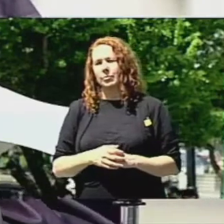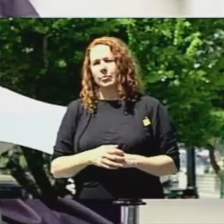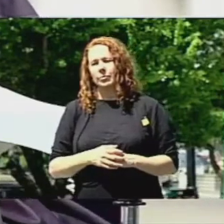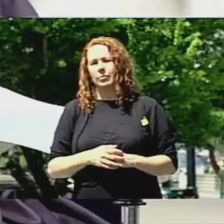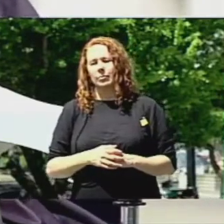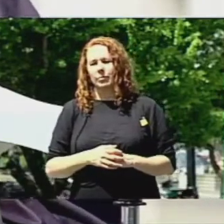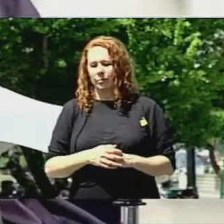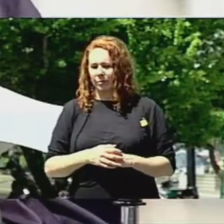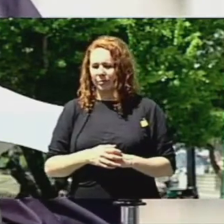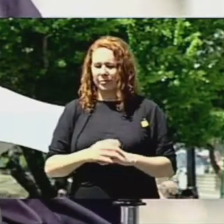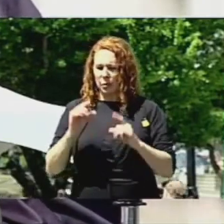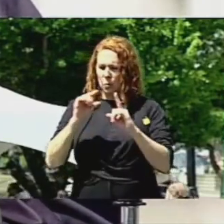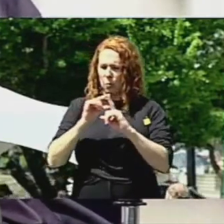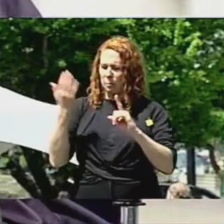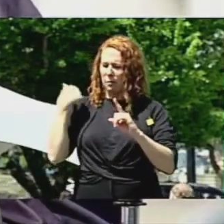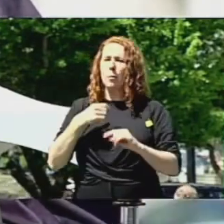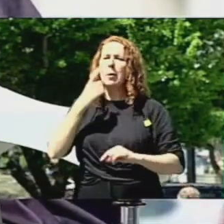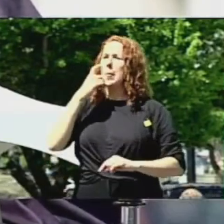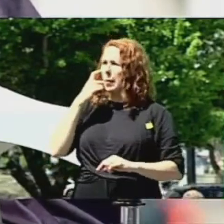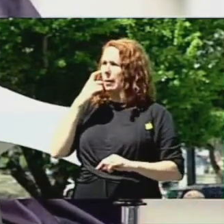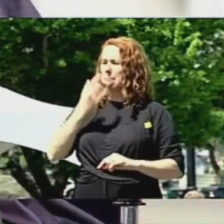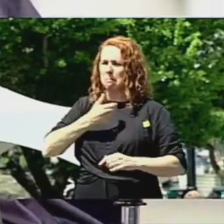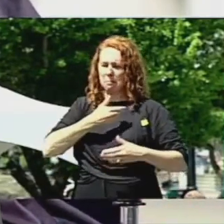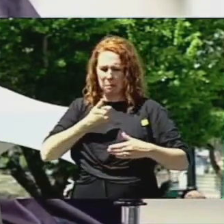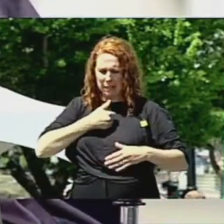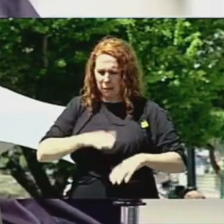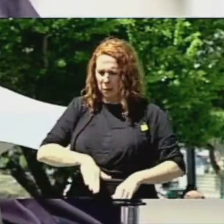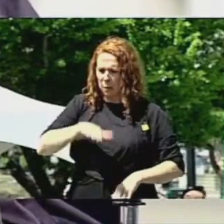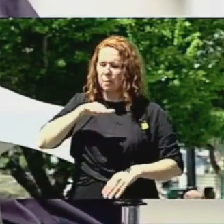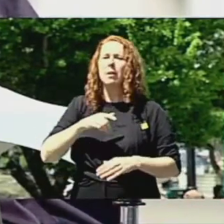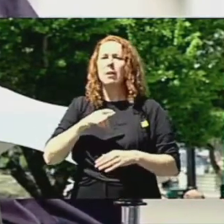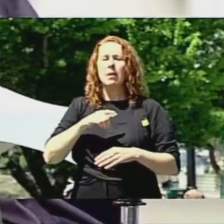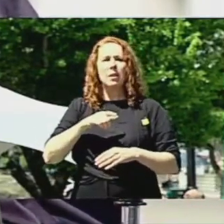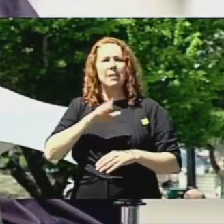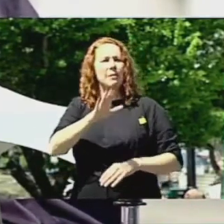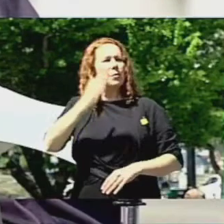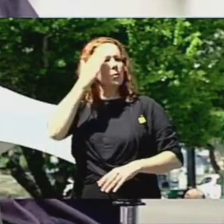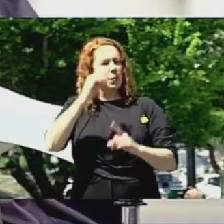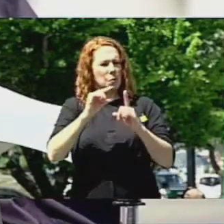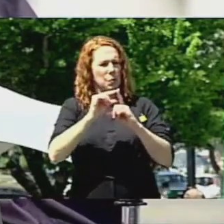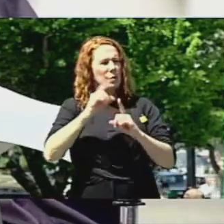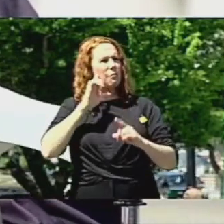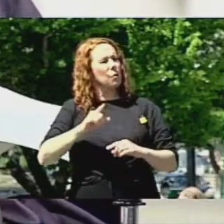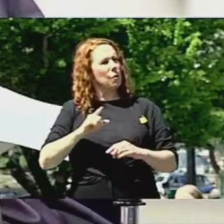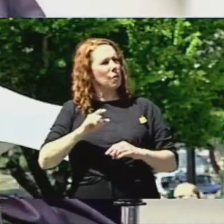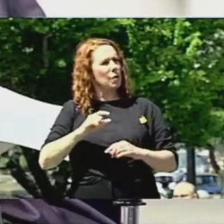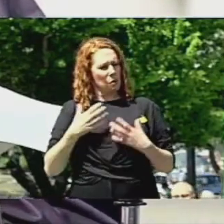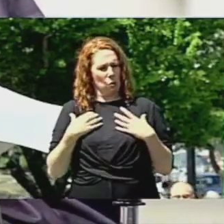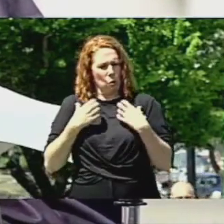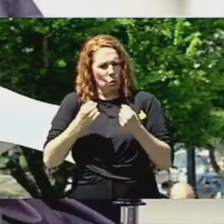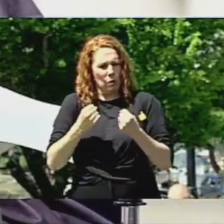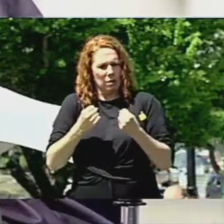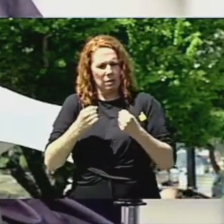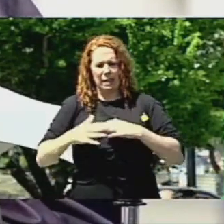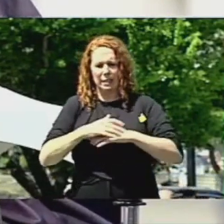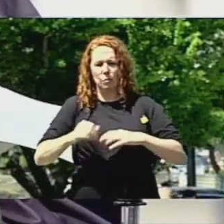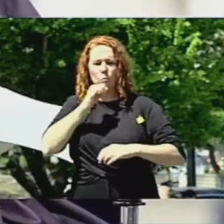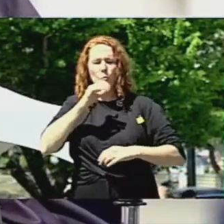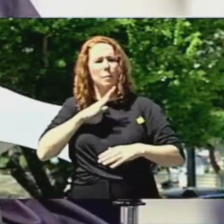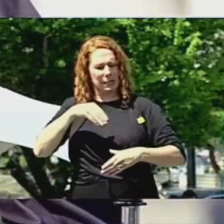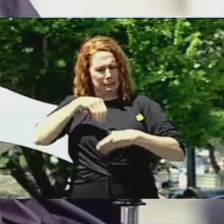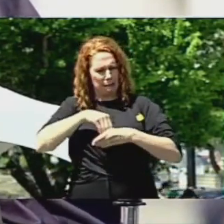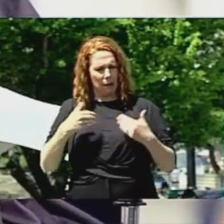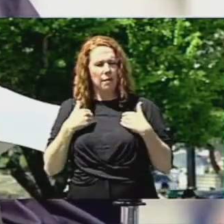I never knew the word for it while witnessing firsthand the strength and courage Indigenous women have within them. I just remember watching from